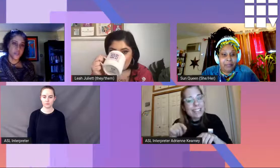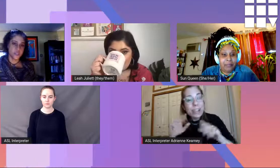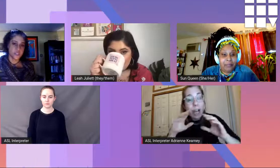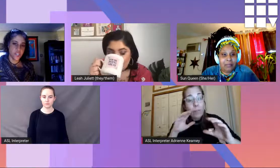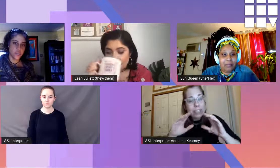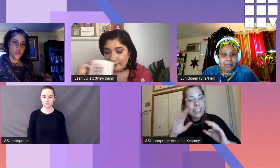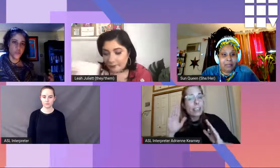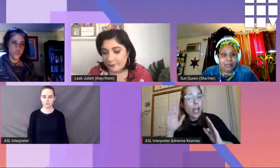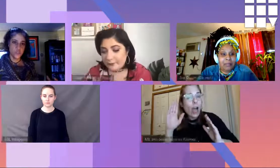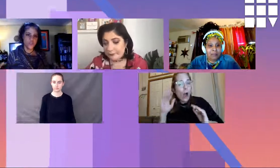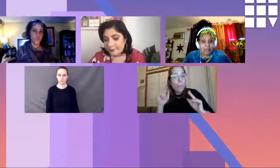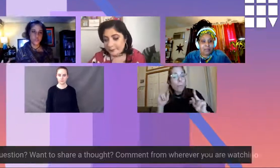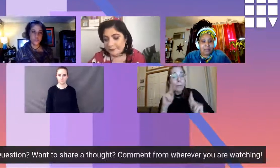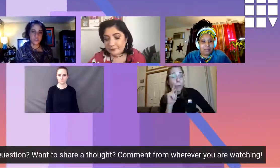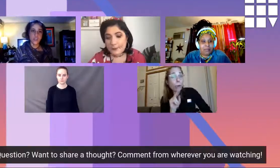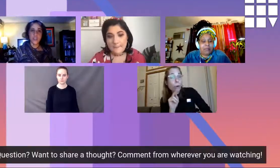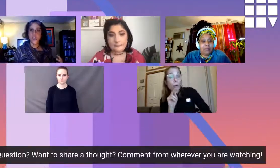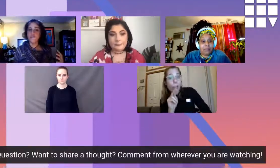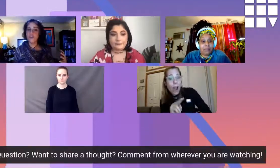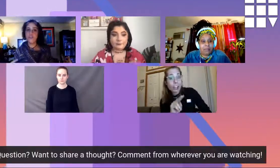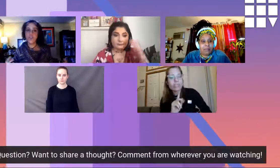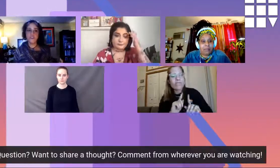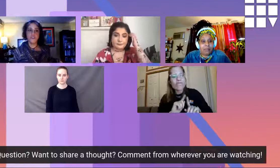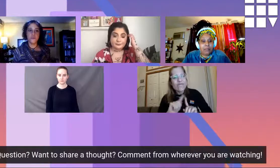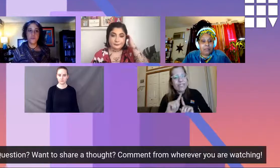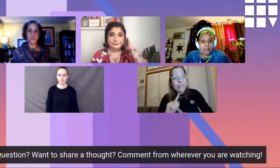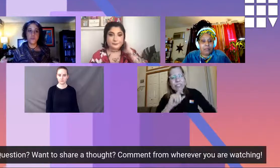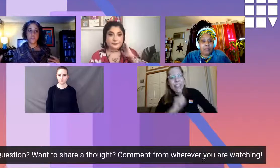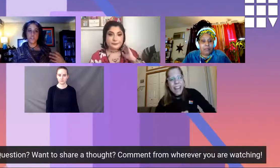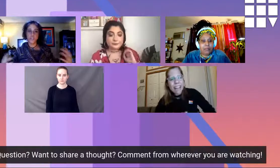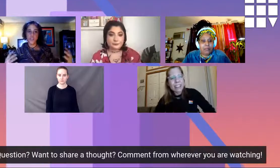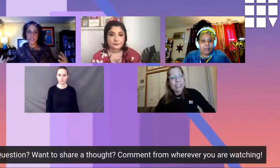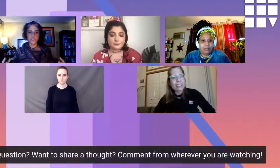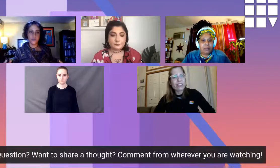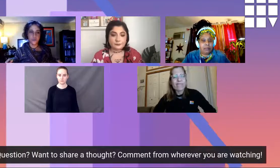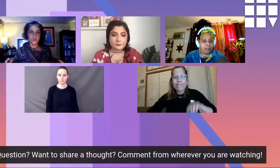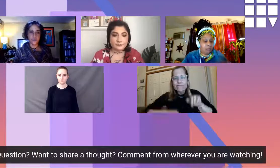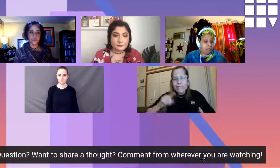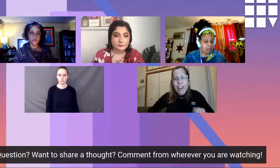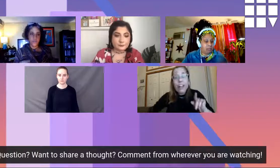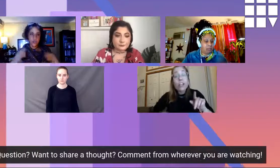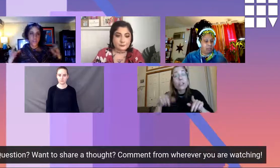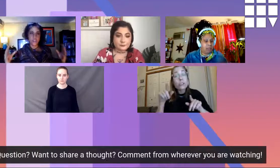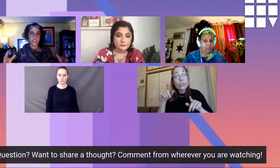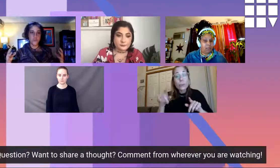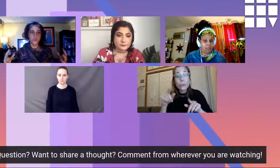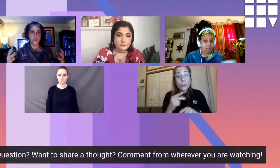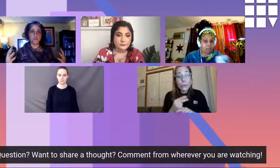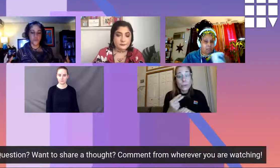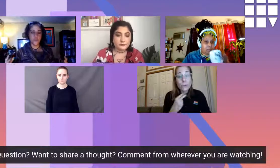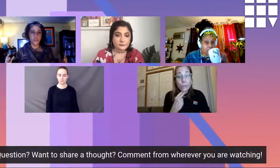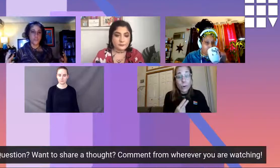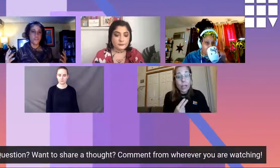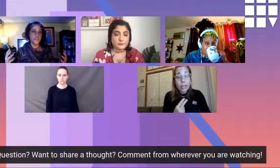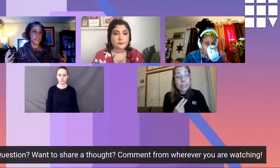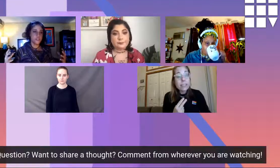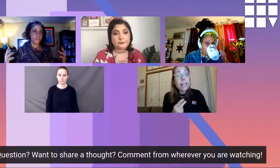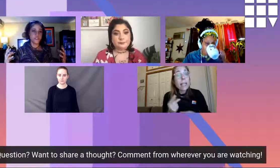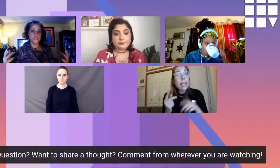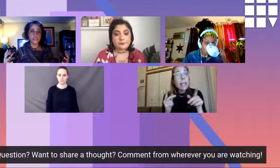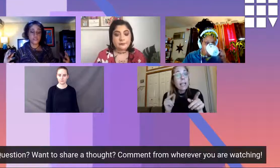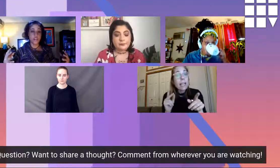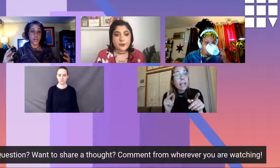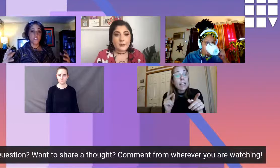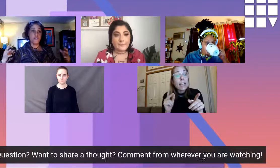your space and you use your voice. And very often when people are interacting with those of us who figure out how to claim and use our voice, they see